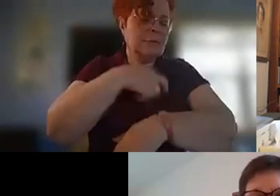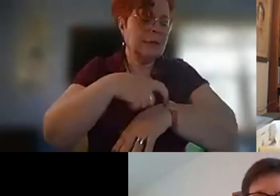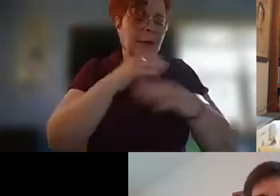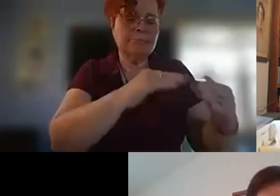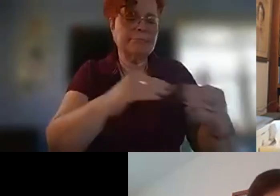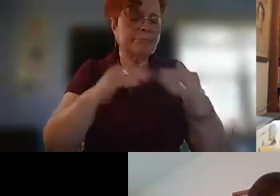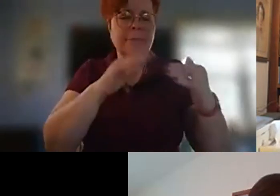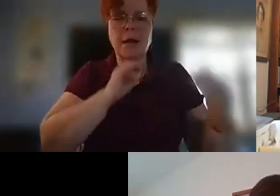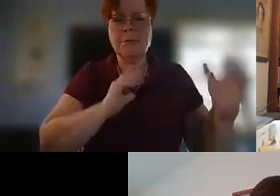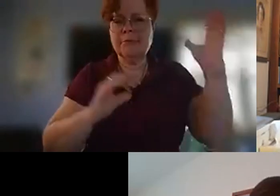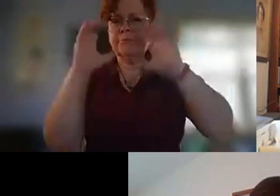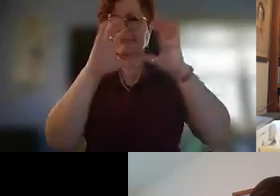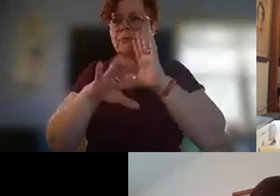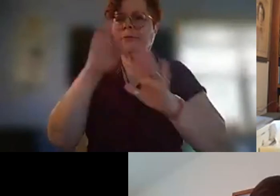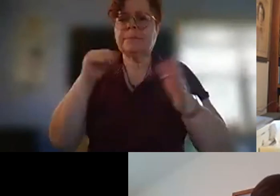here